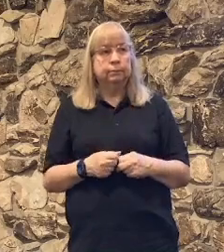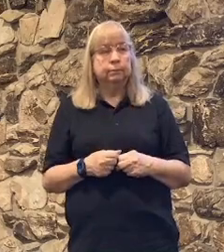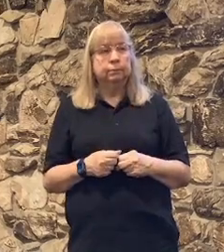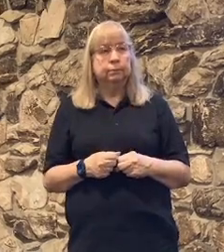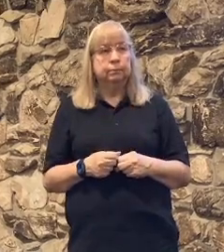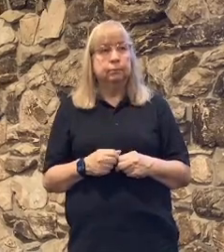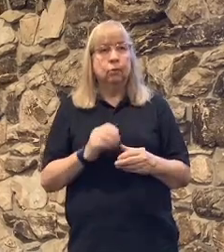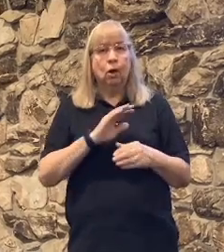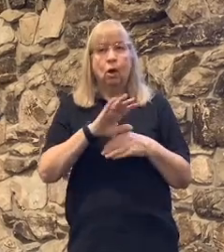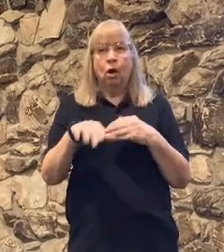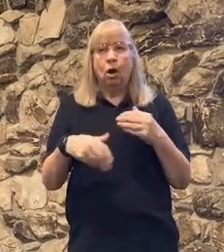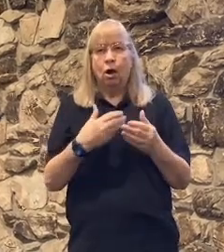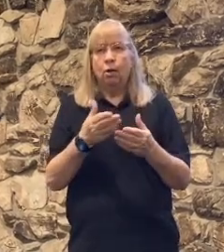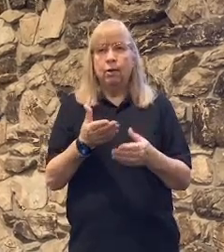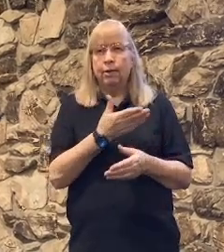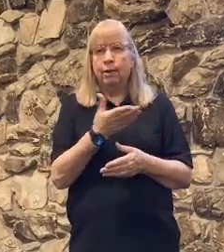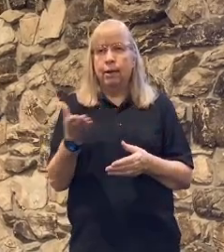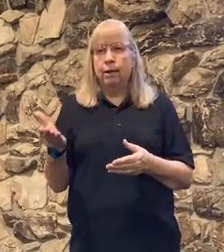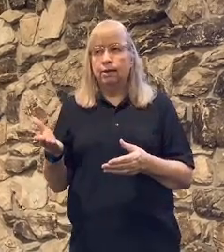All of those things